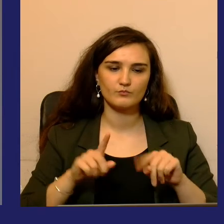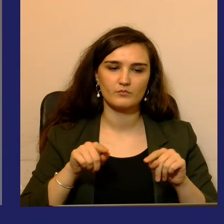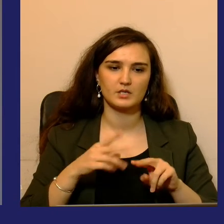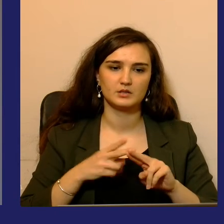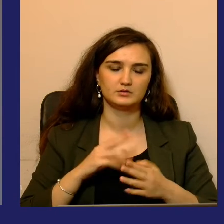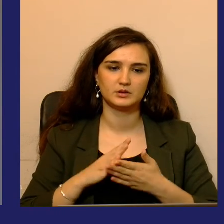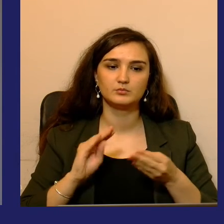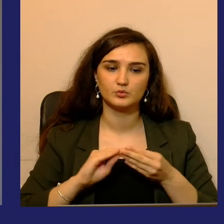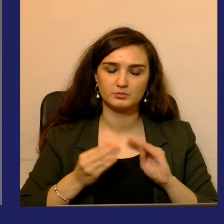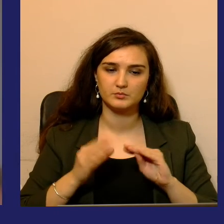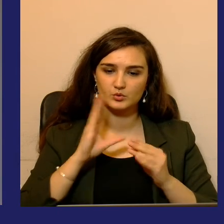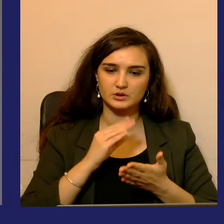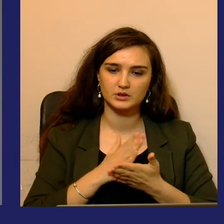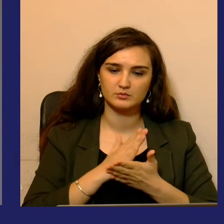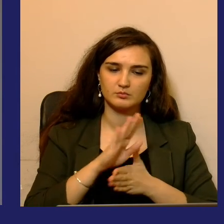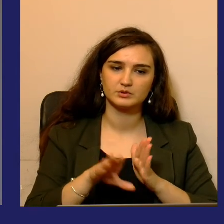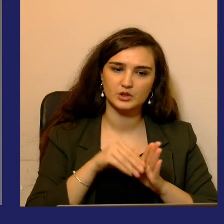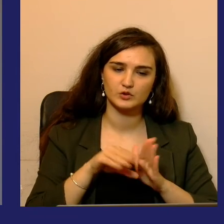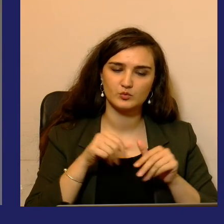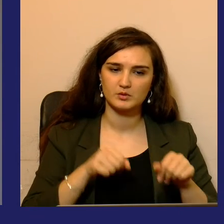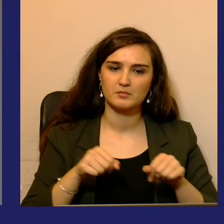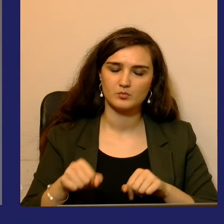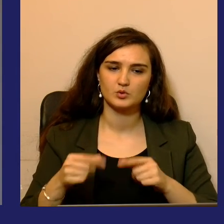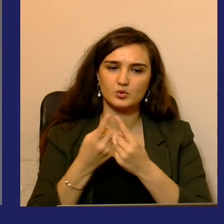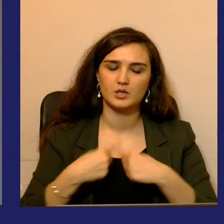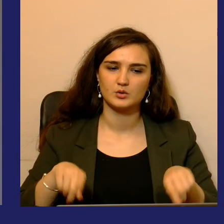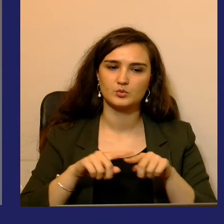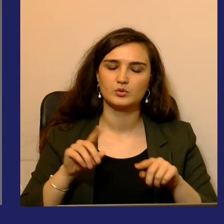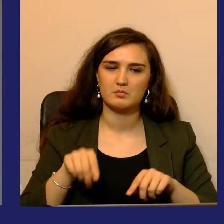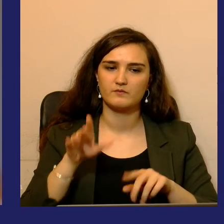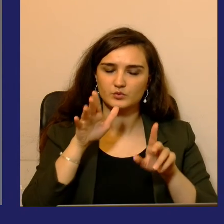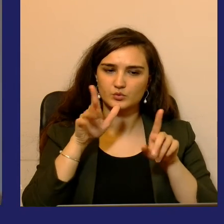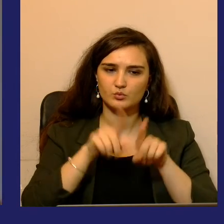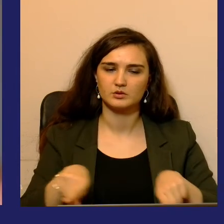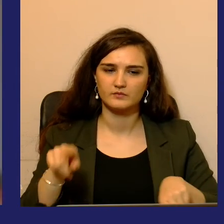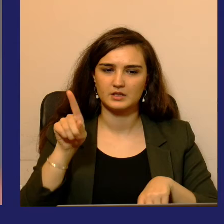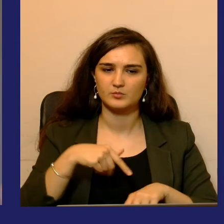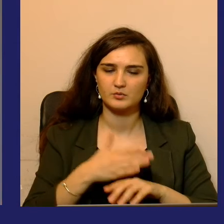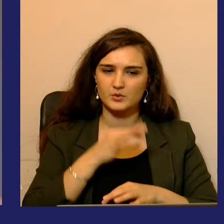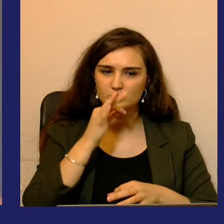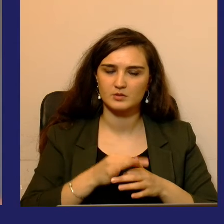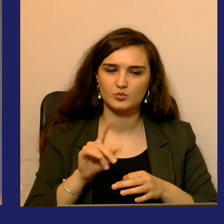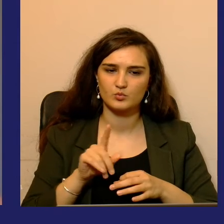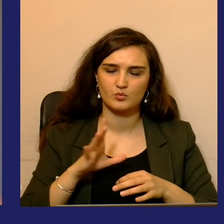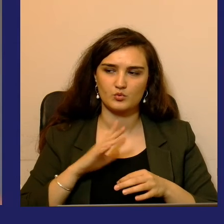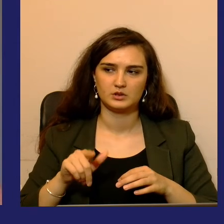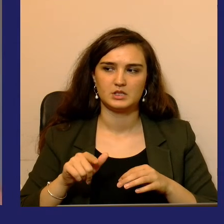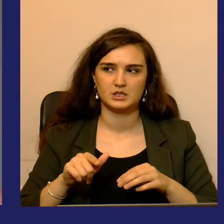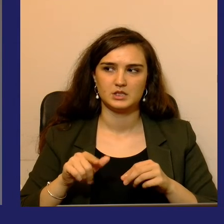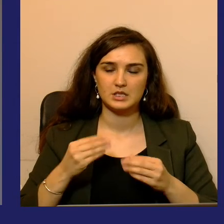for dealing with campaign finance issues, abuse of state resources. Sometimes they're so overwhelmed with just